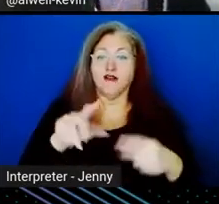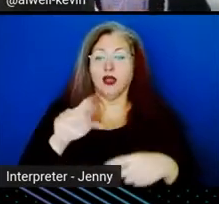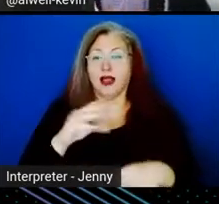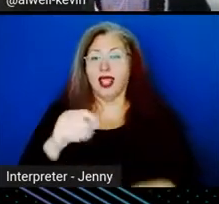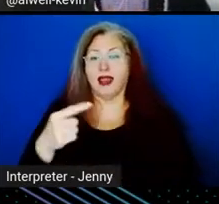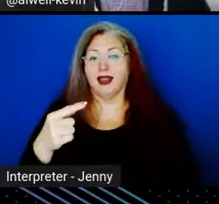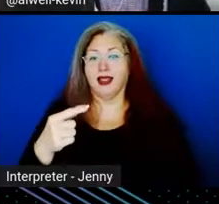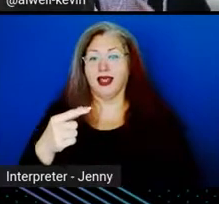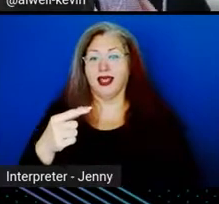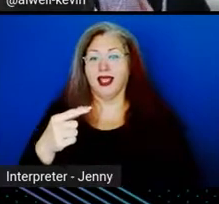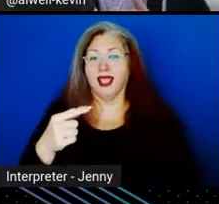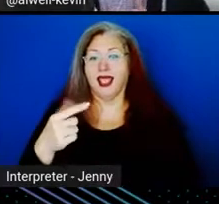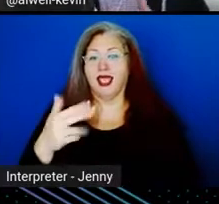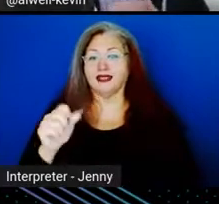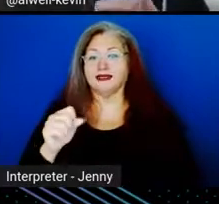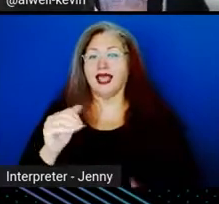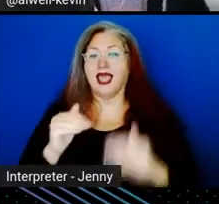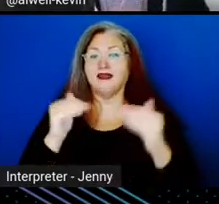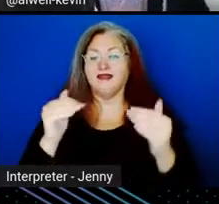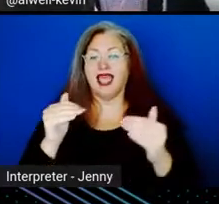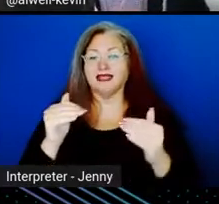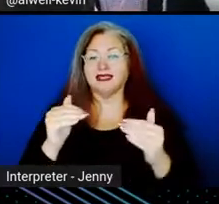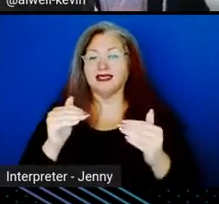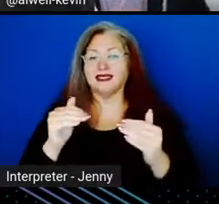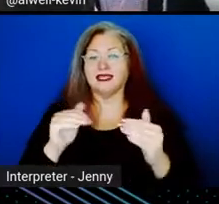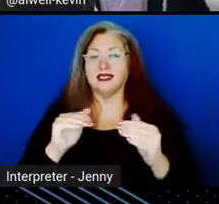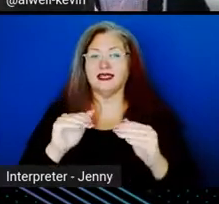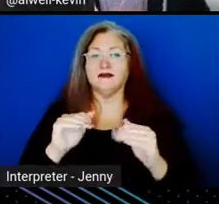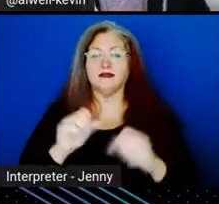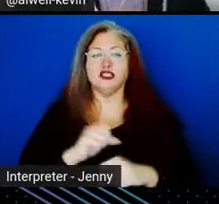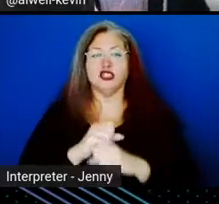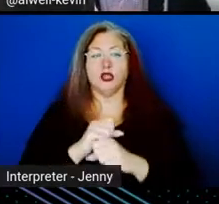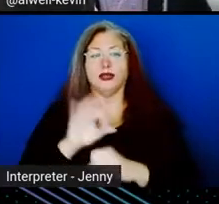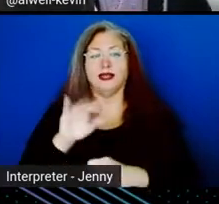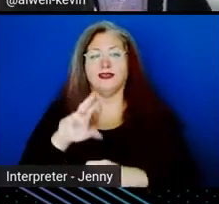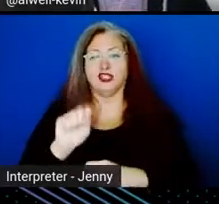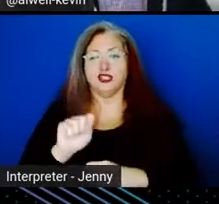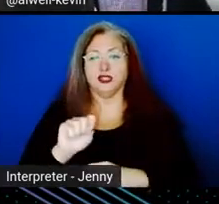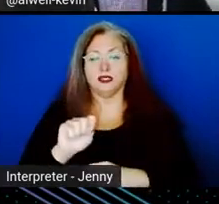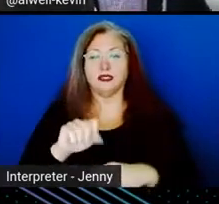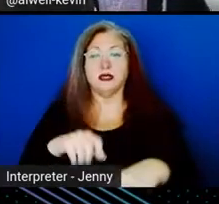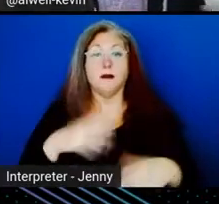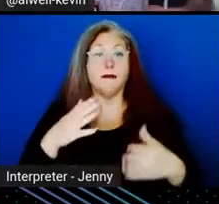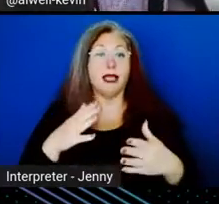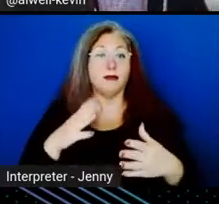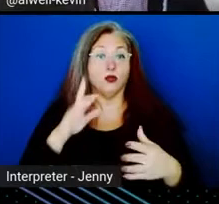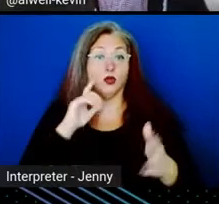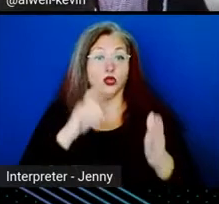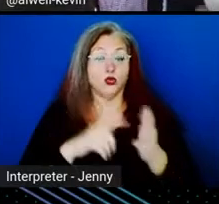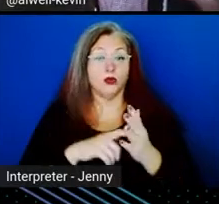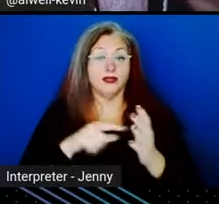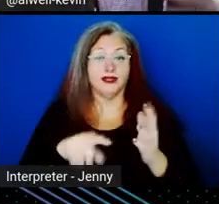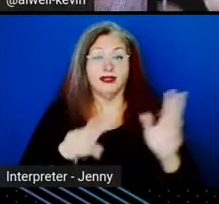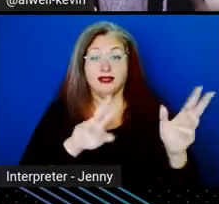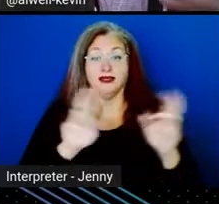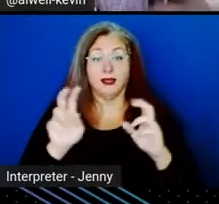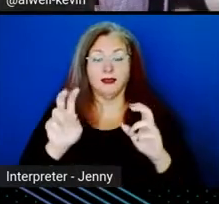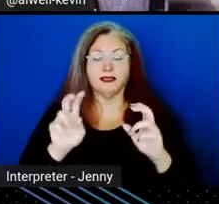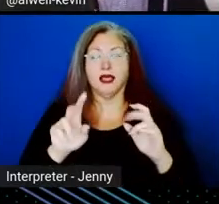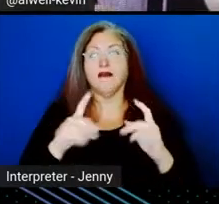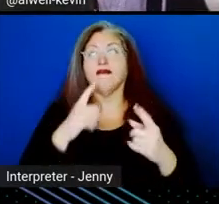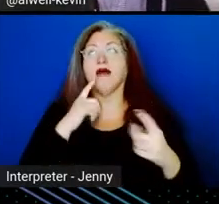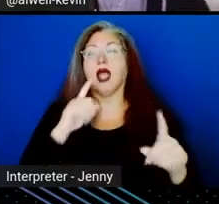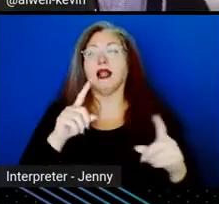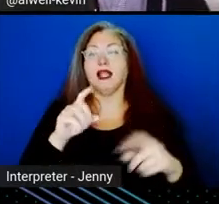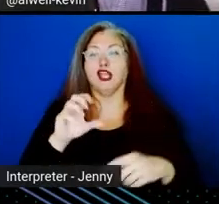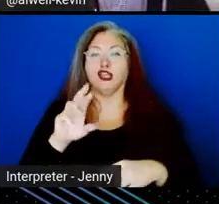and advanced security features. That's native AppSec within GitHub. And maybe what you'll notice from these topics is they've been finely